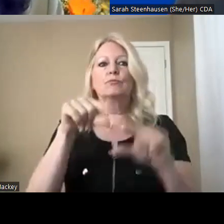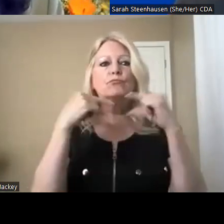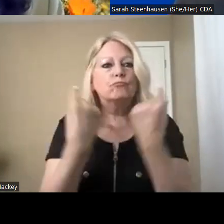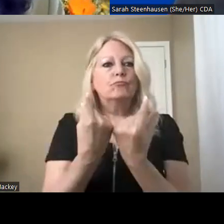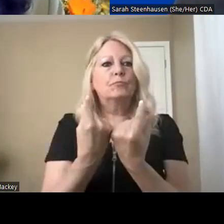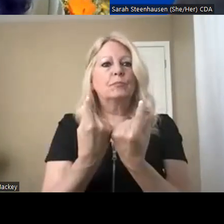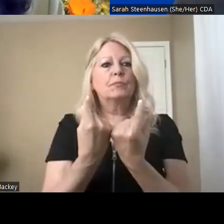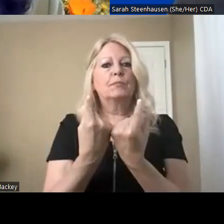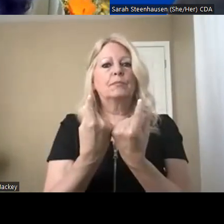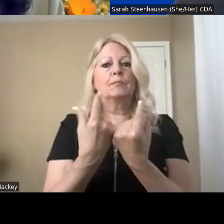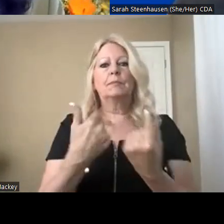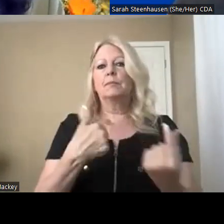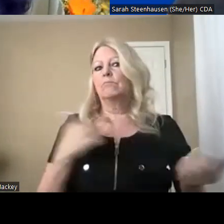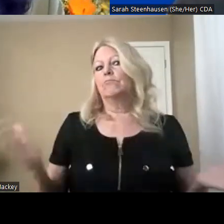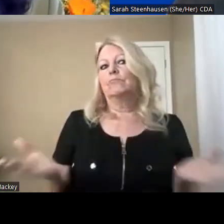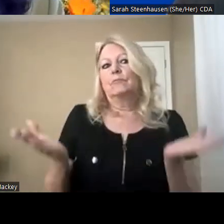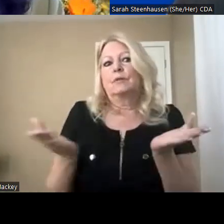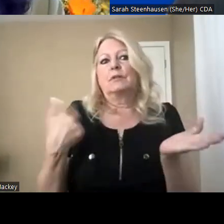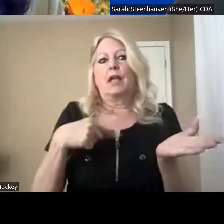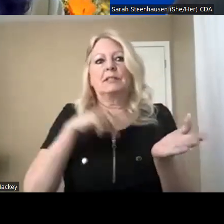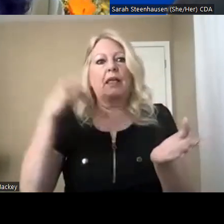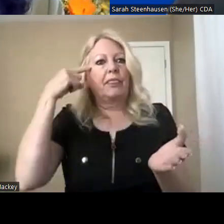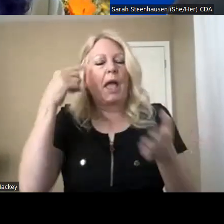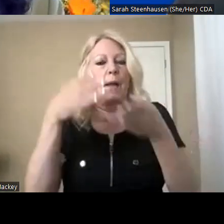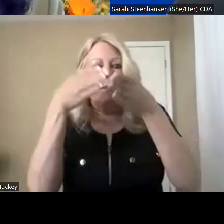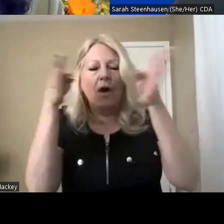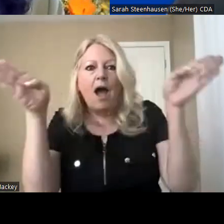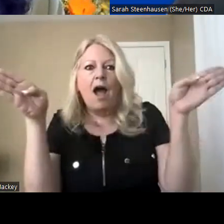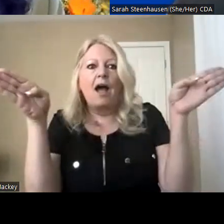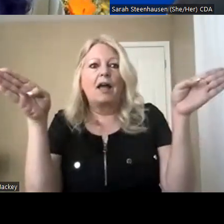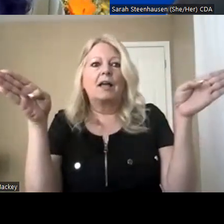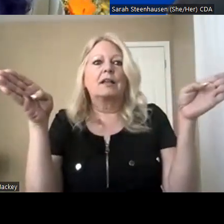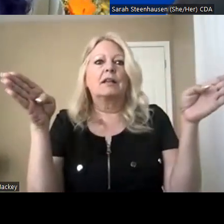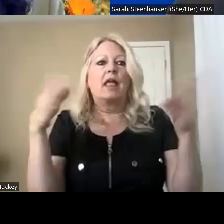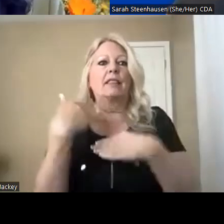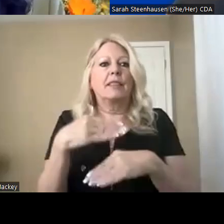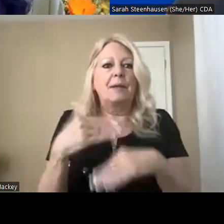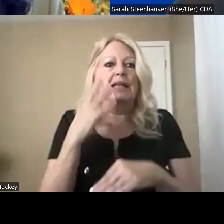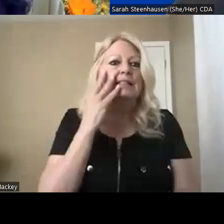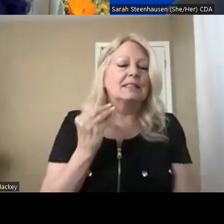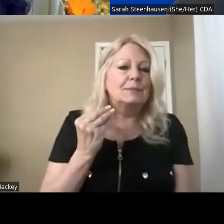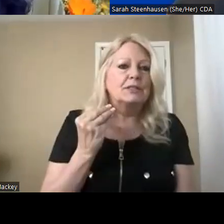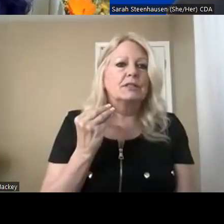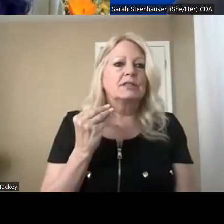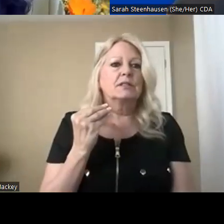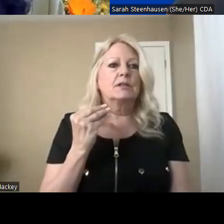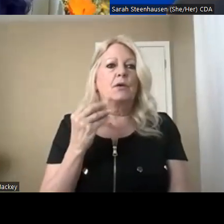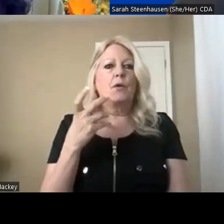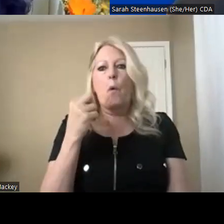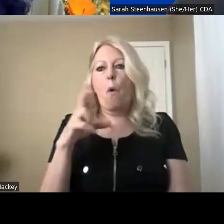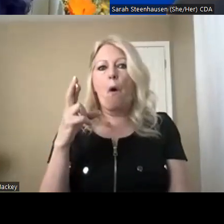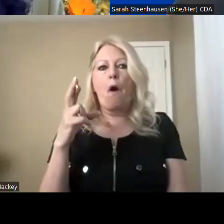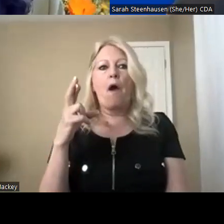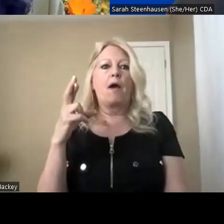And I would urge us to think a little broader in terms of lived experience and what I would call consumer